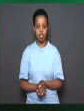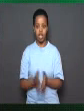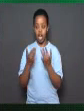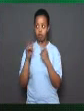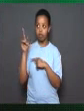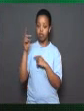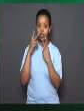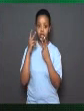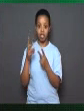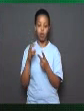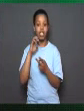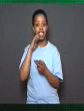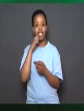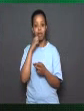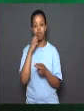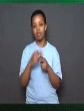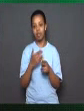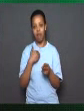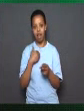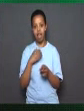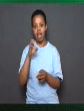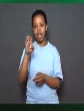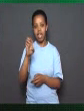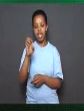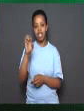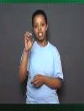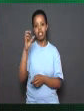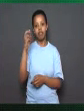Here is an enzyme named